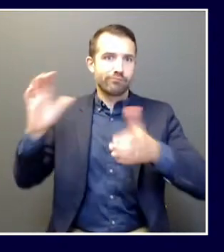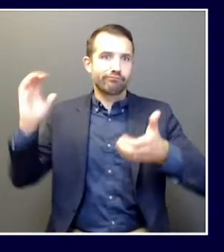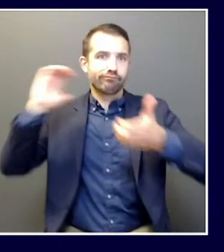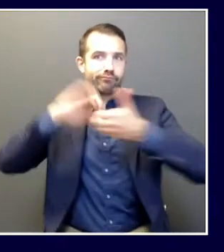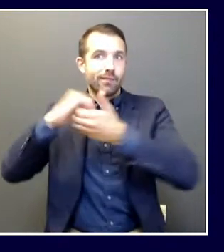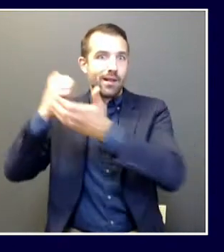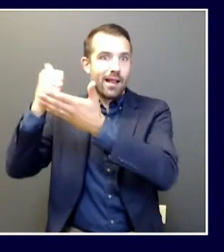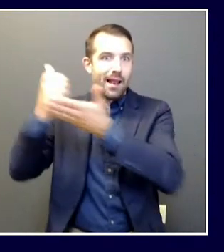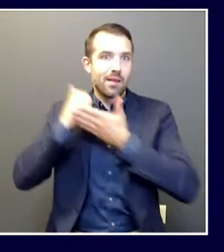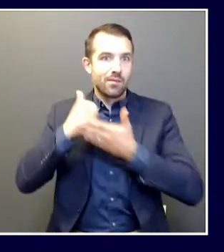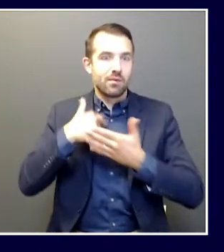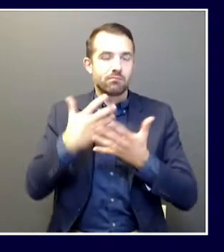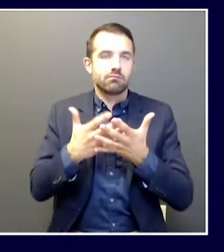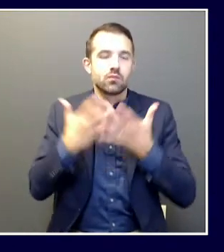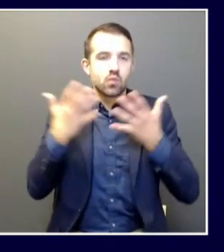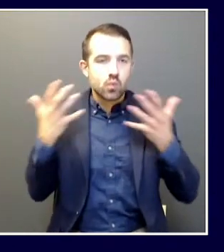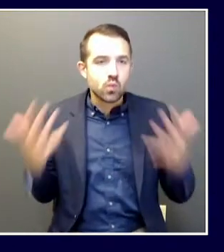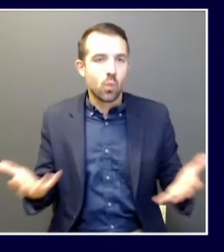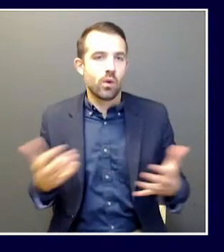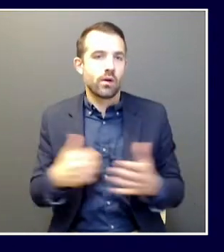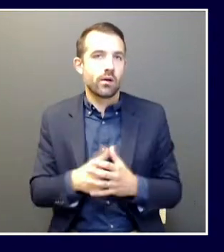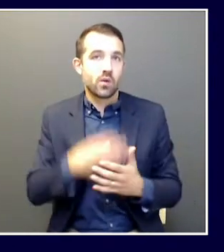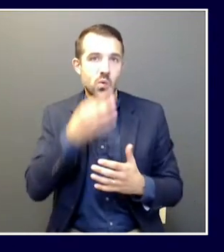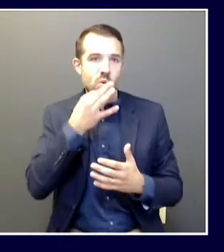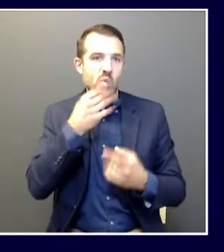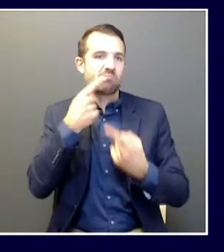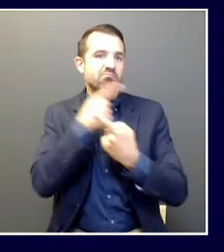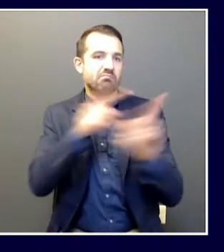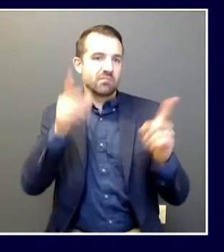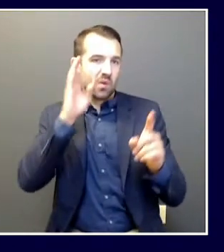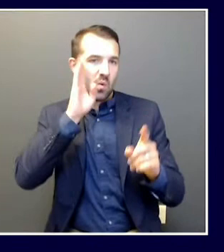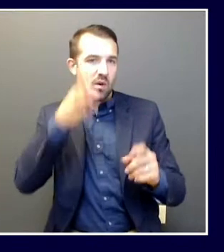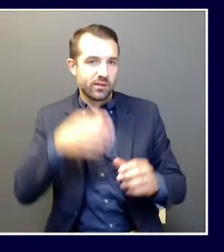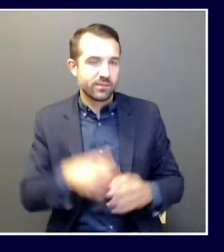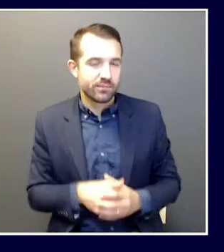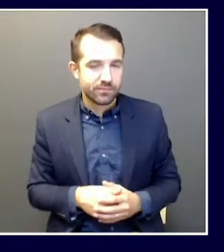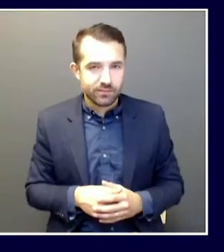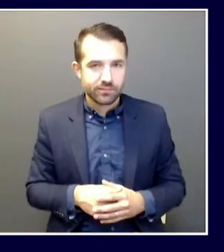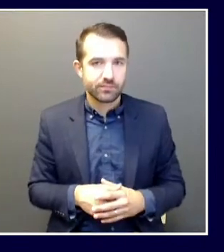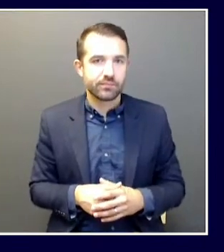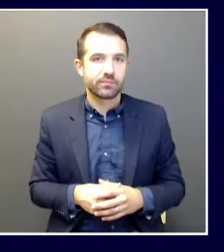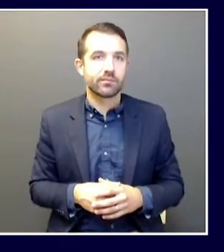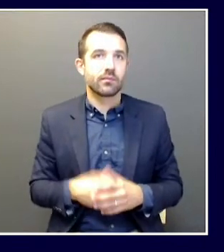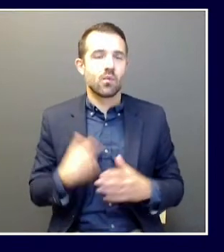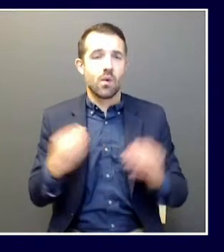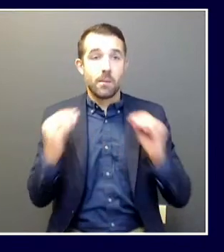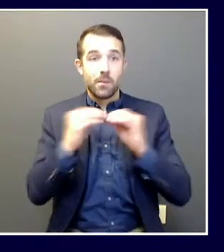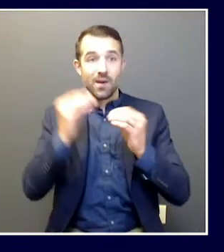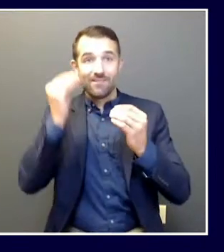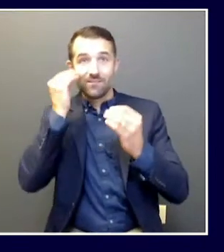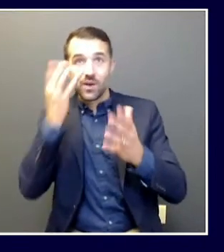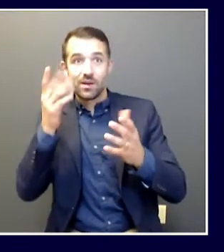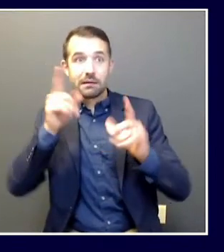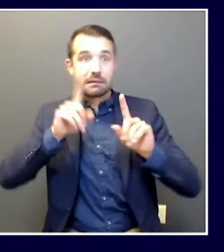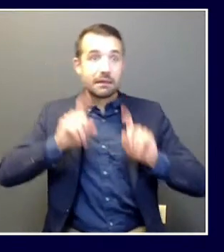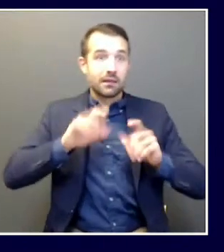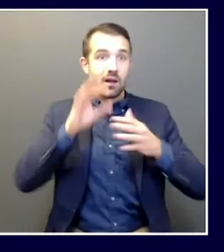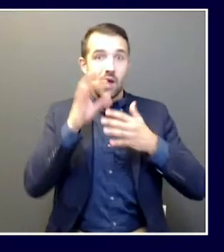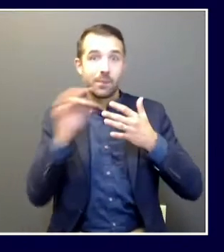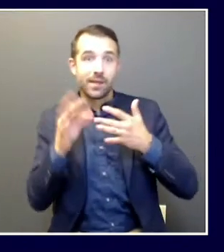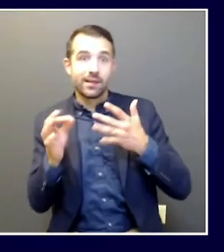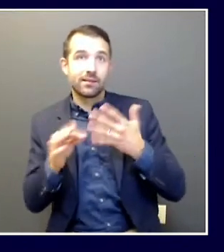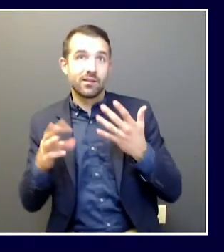So we are hopeful that sooner than later, we can have some more news for additional testing options in Washington County. Thank